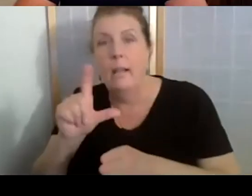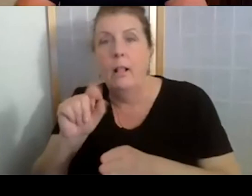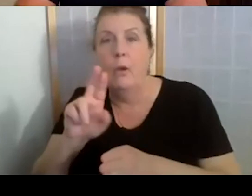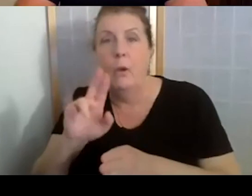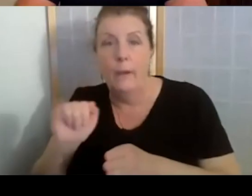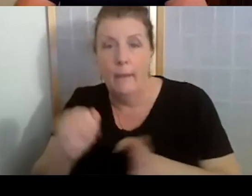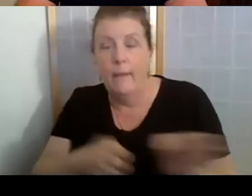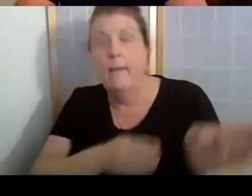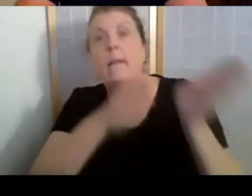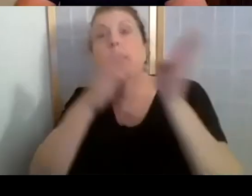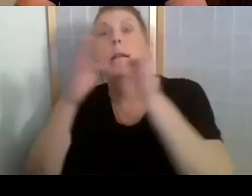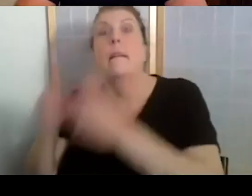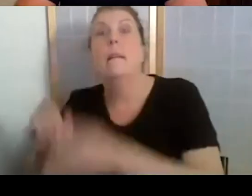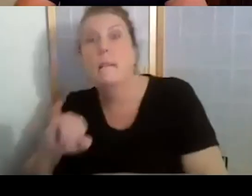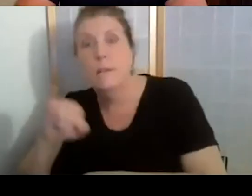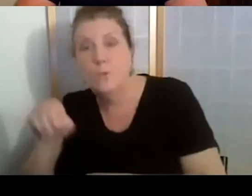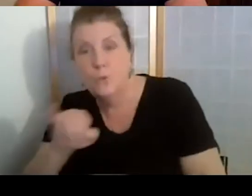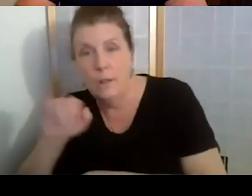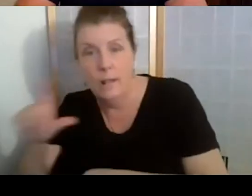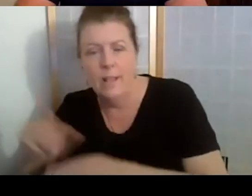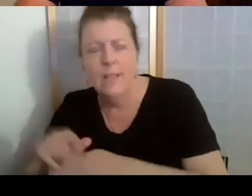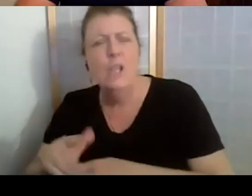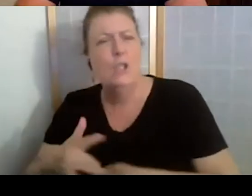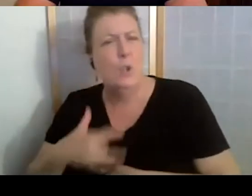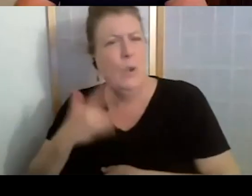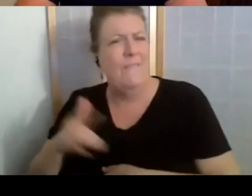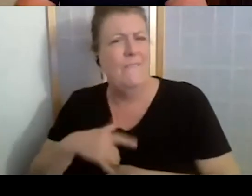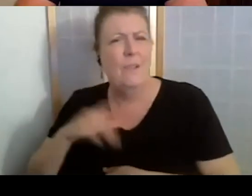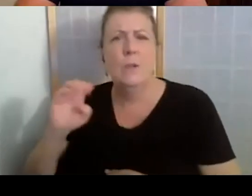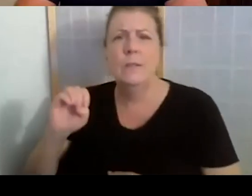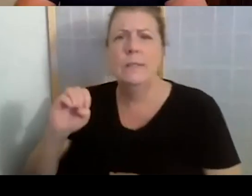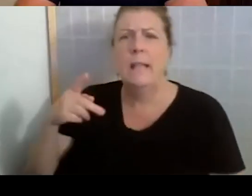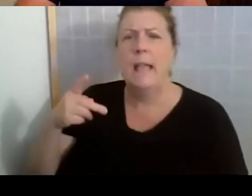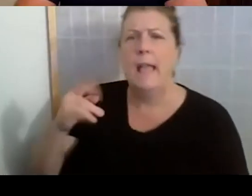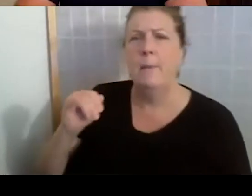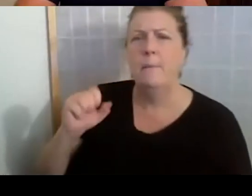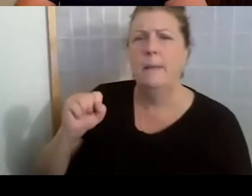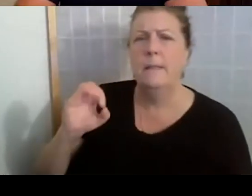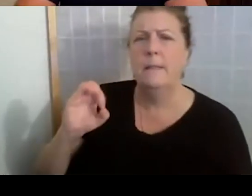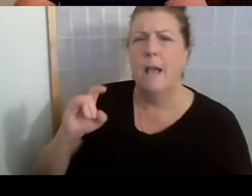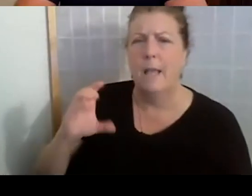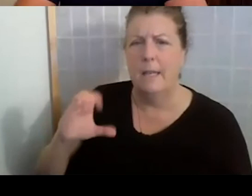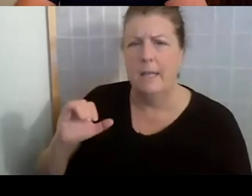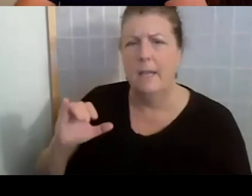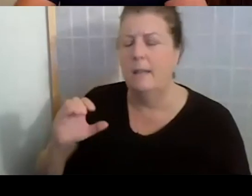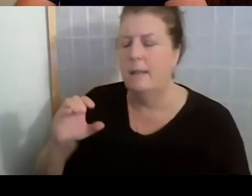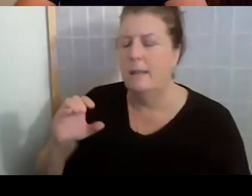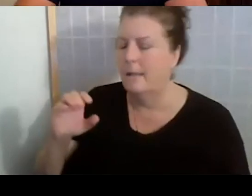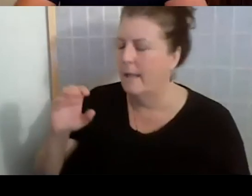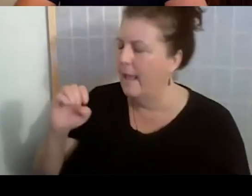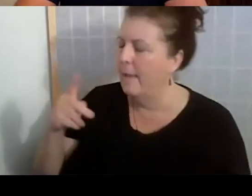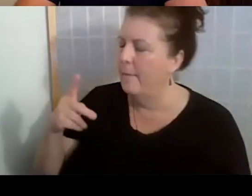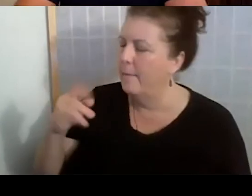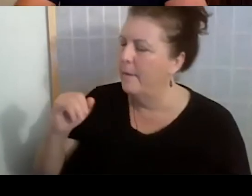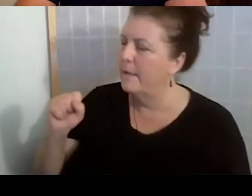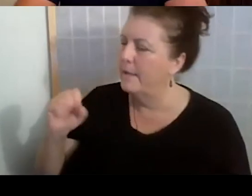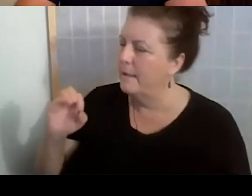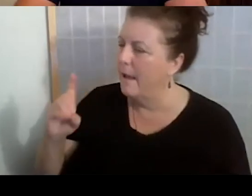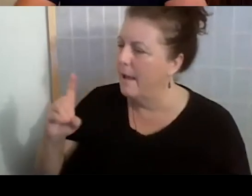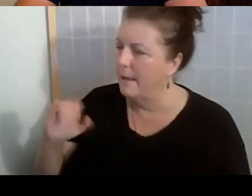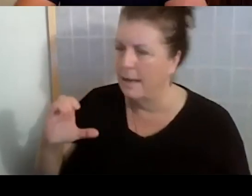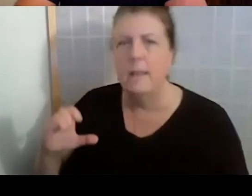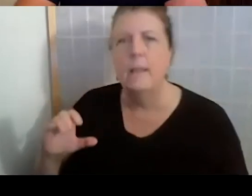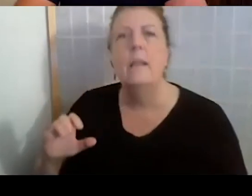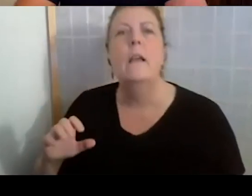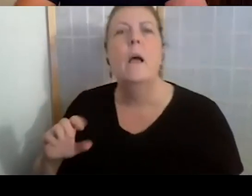And so it feels episodic, the story that we're telling with the feminists, but it's actually, you know, as Damon said, you really